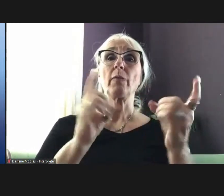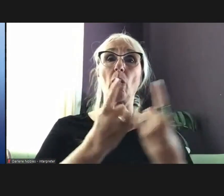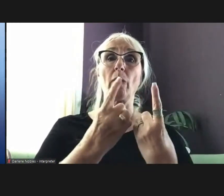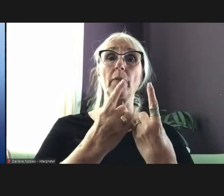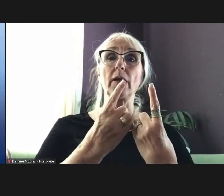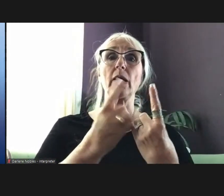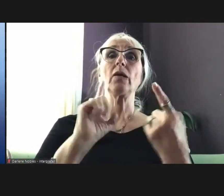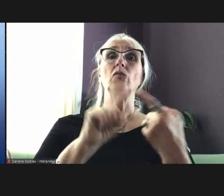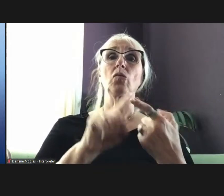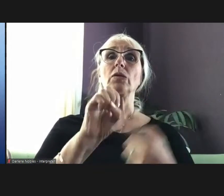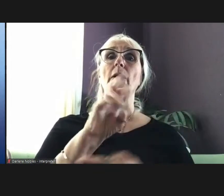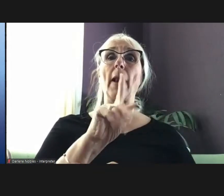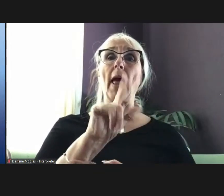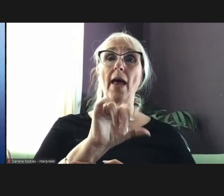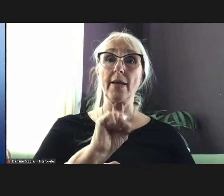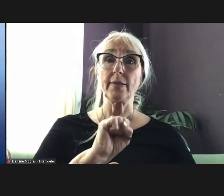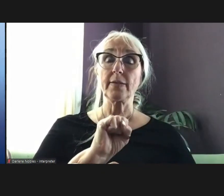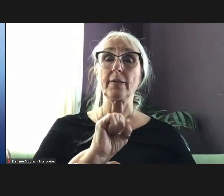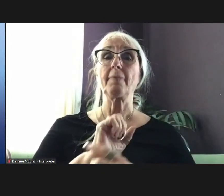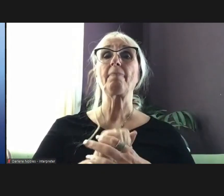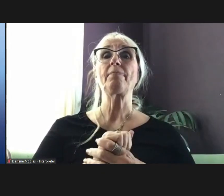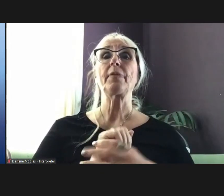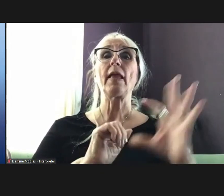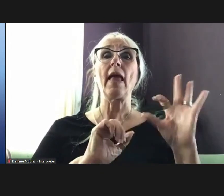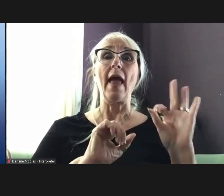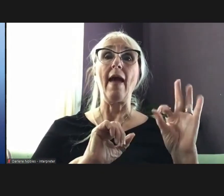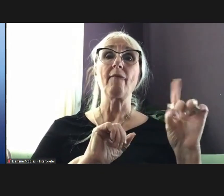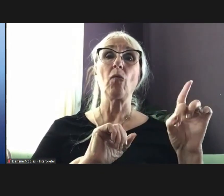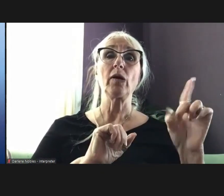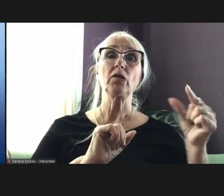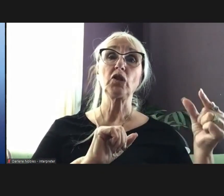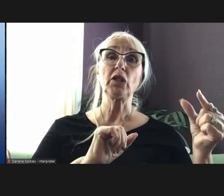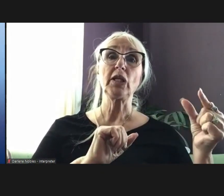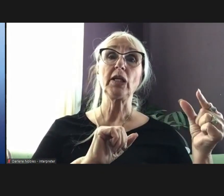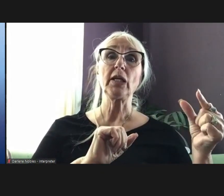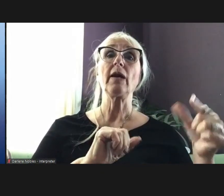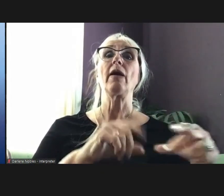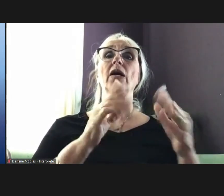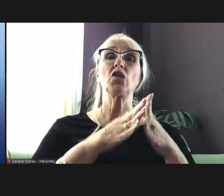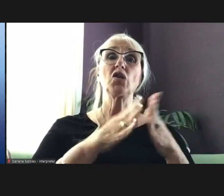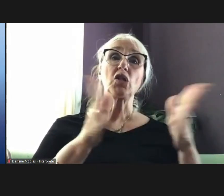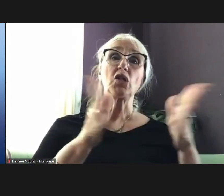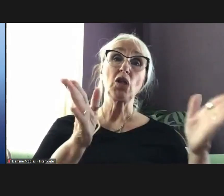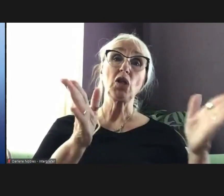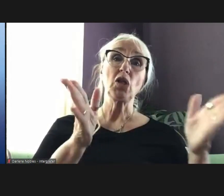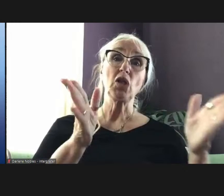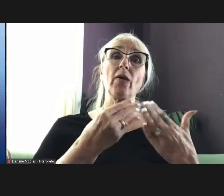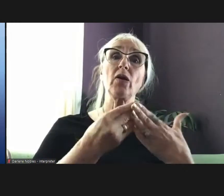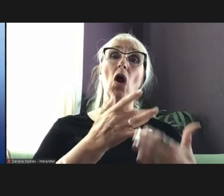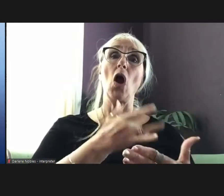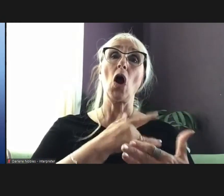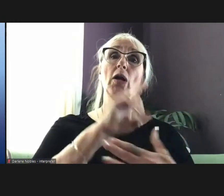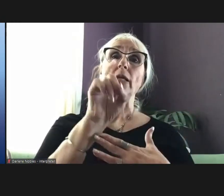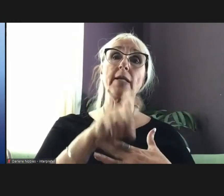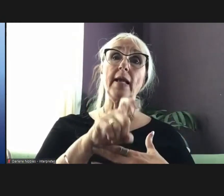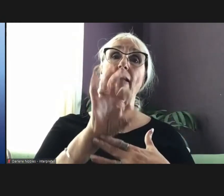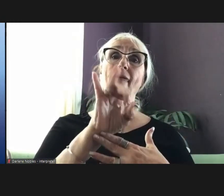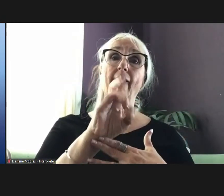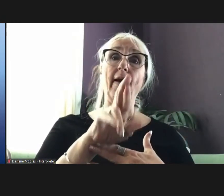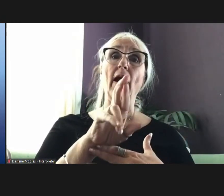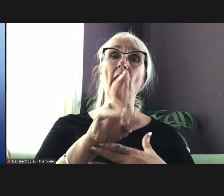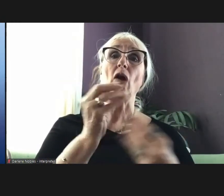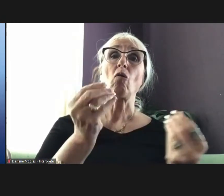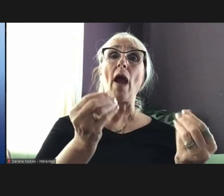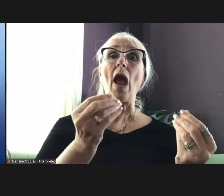supplies. In F1G, this is general fund for Heart of Texas Fairgrounds. This is related